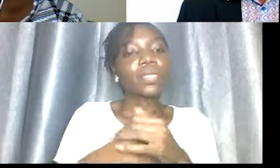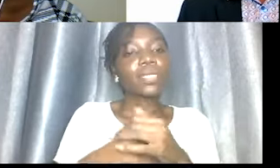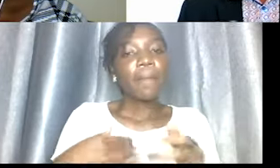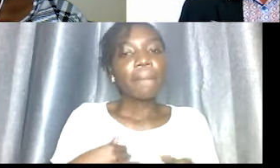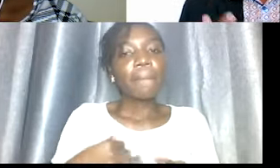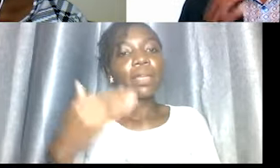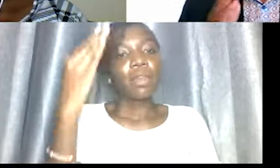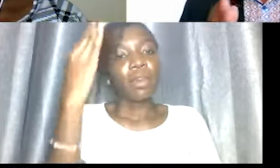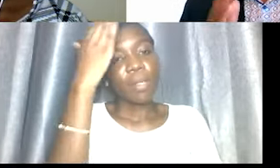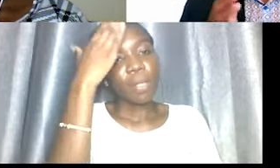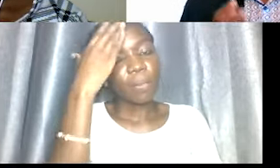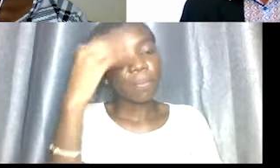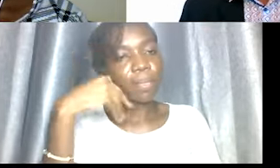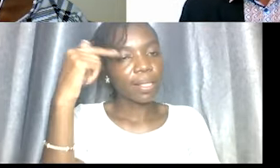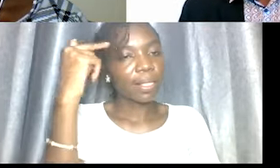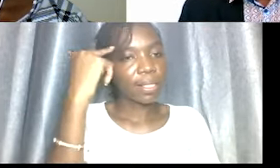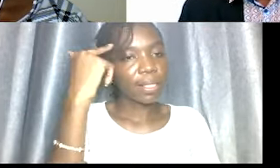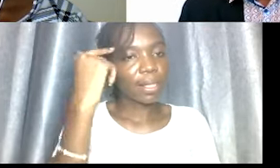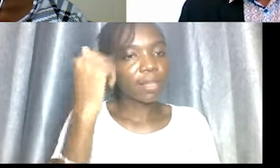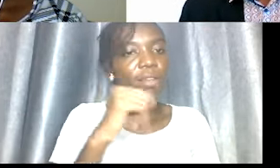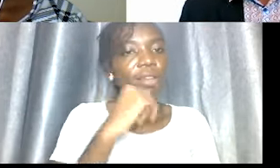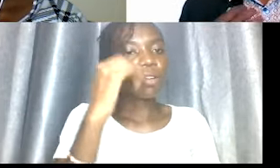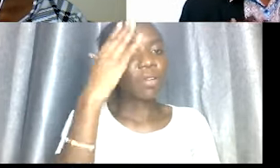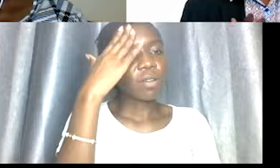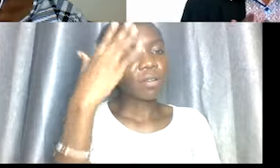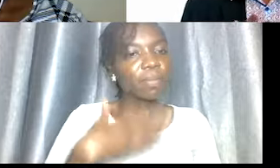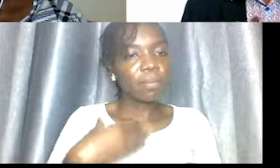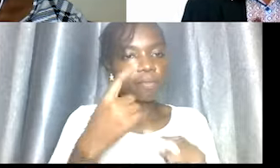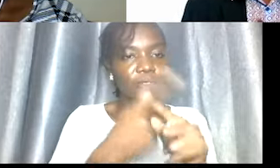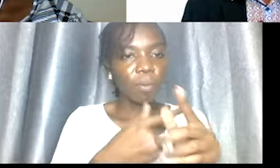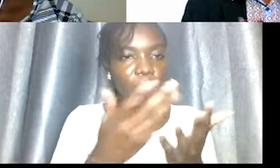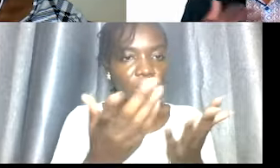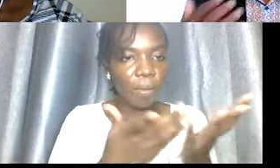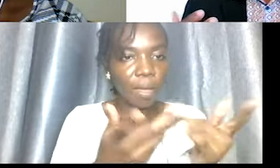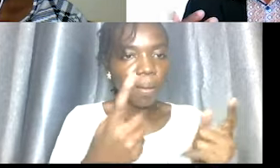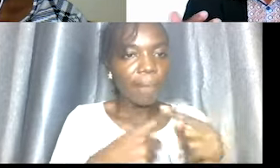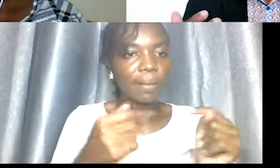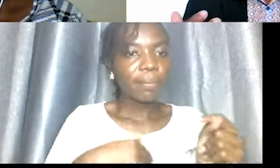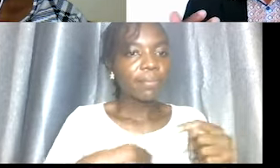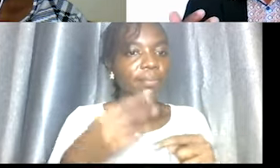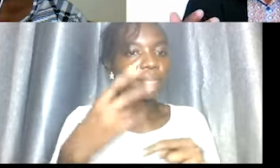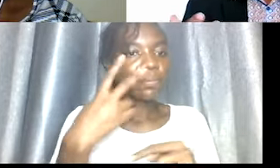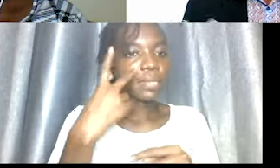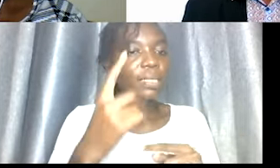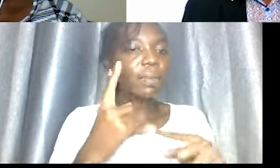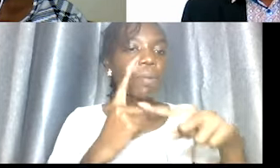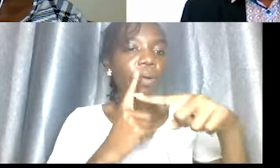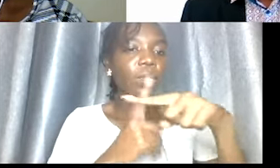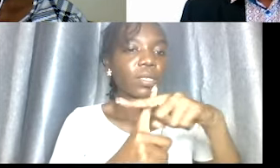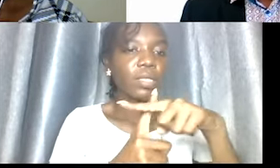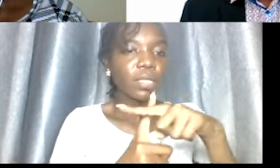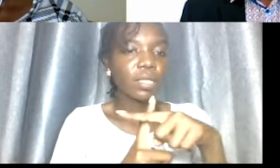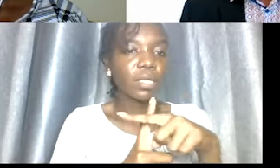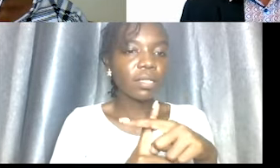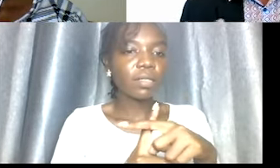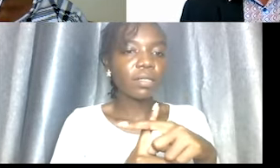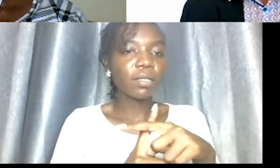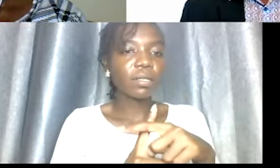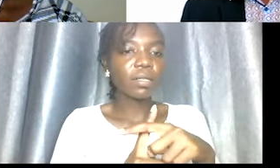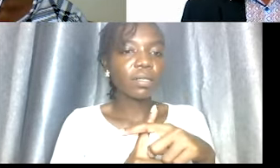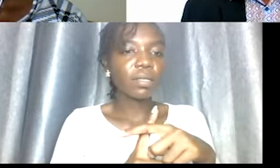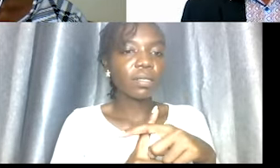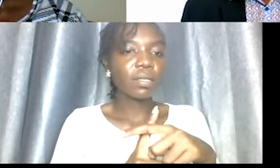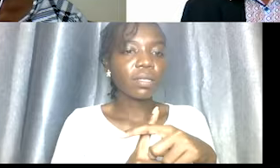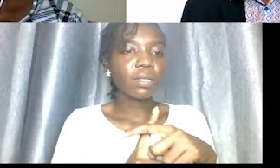And again, I do not know where it came from, but I always look at the positive in things. At the age